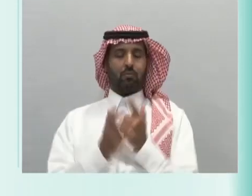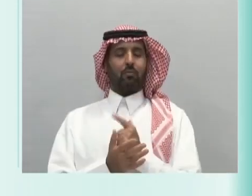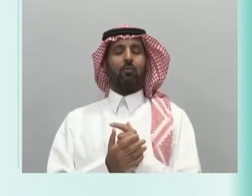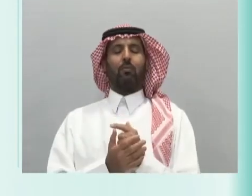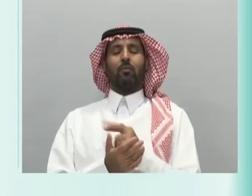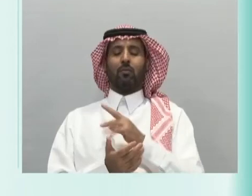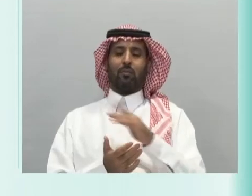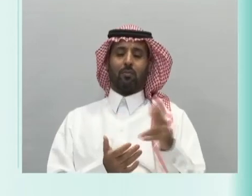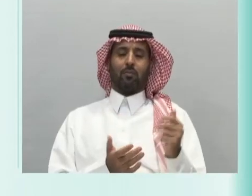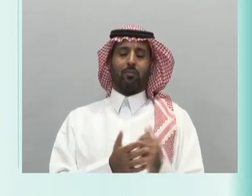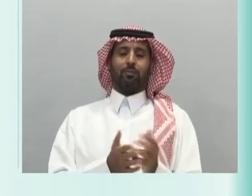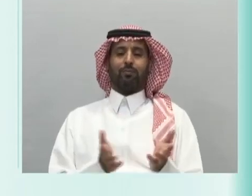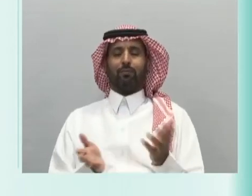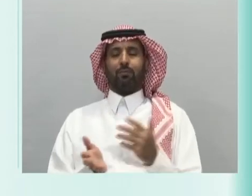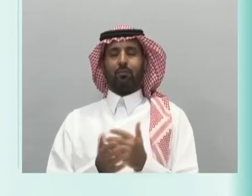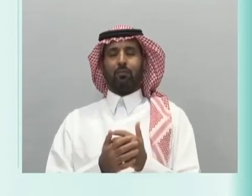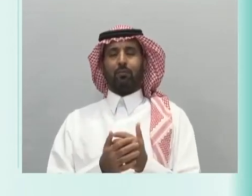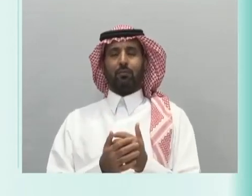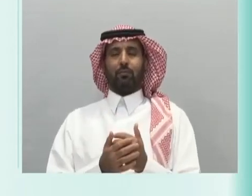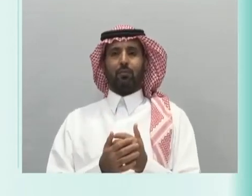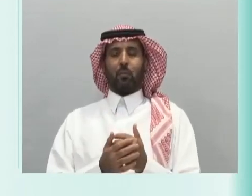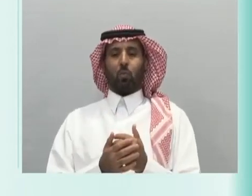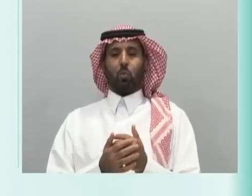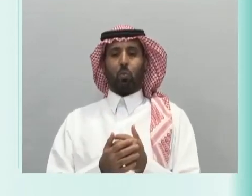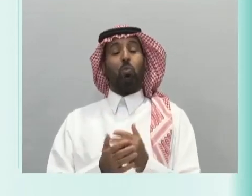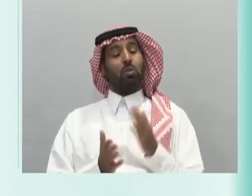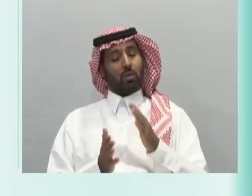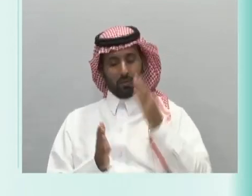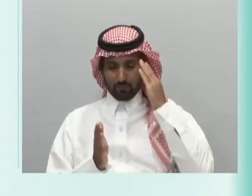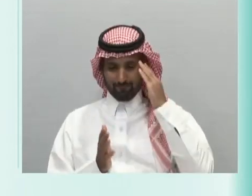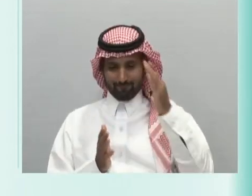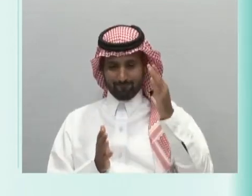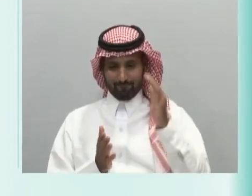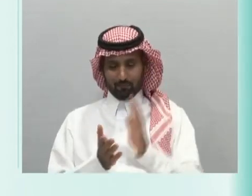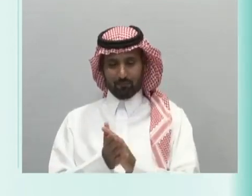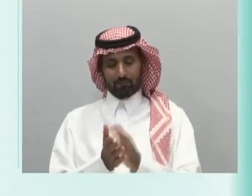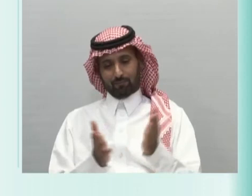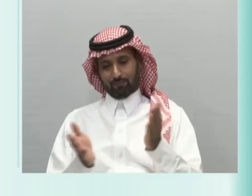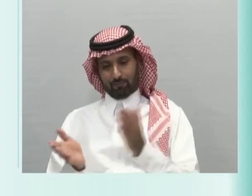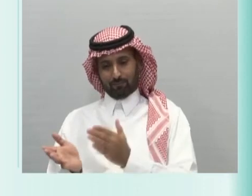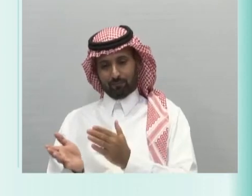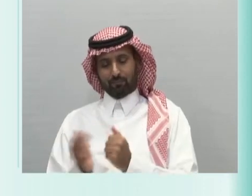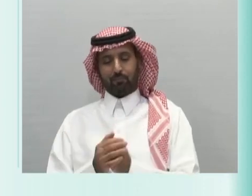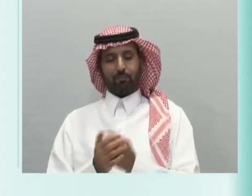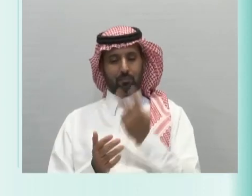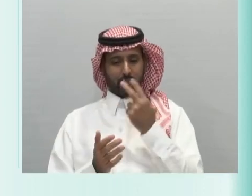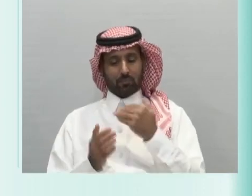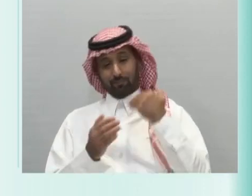undisturbed. Okay. And that's all for today. Thank you very much. And inshallah, see